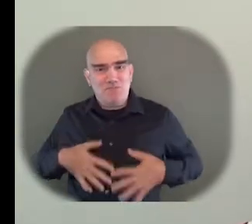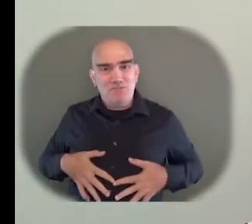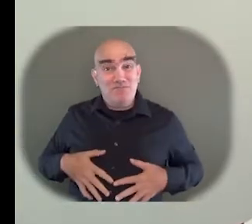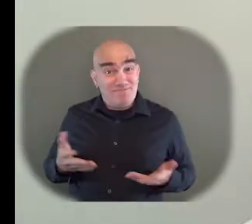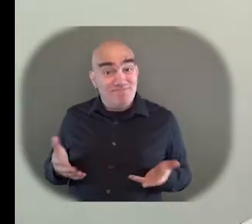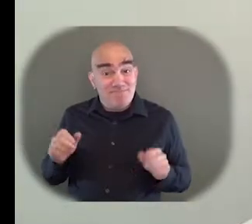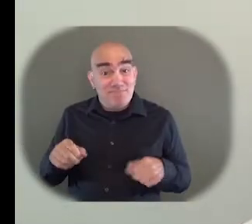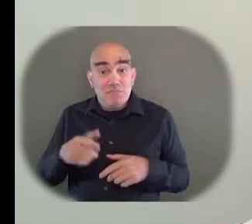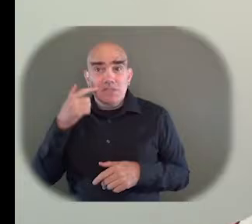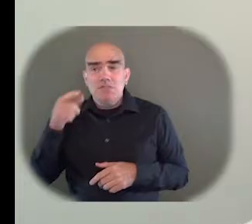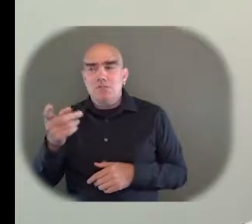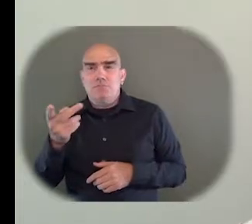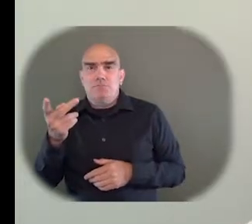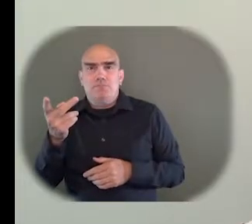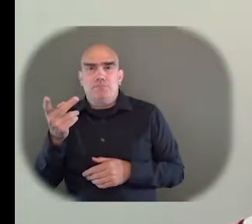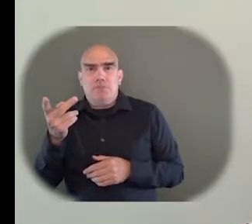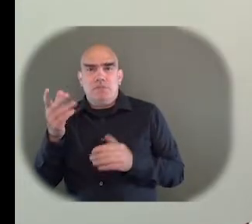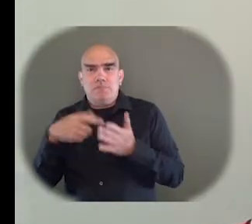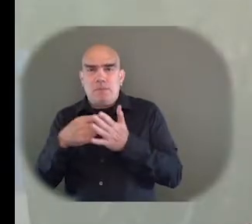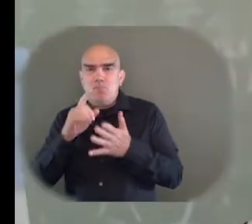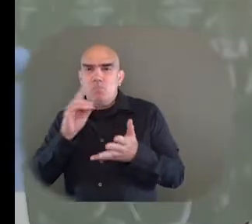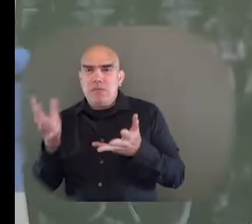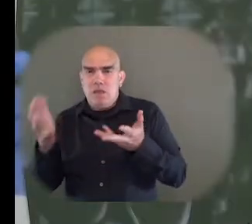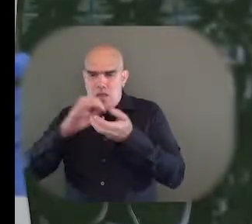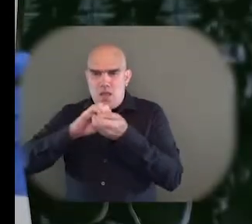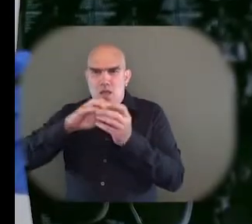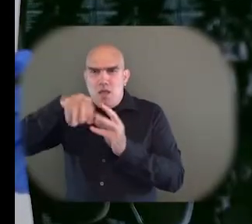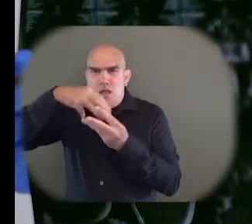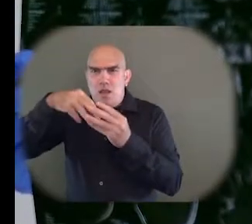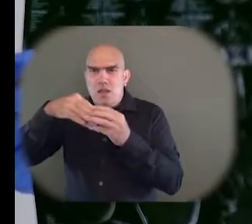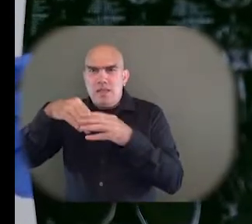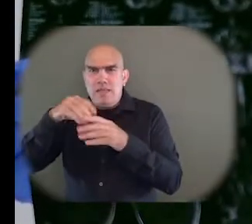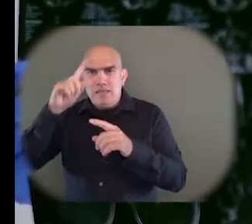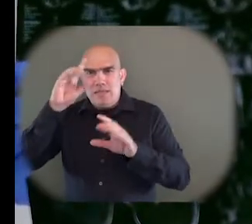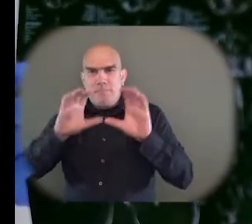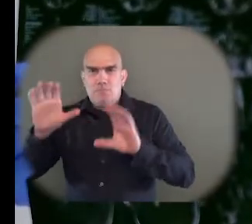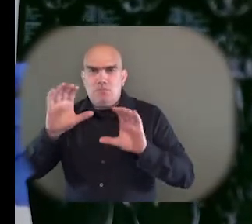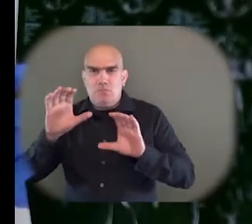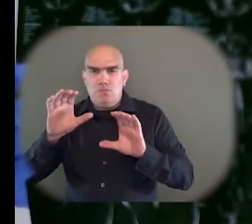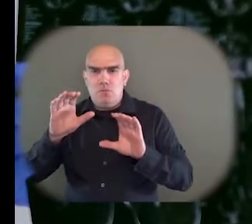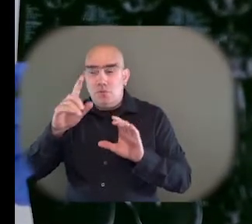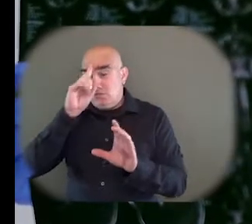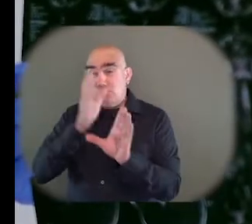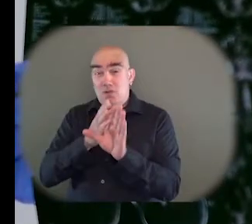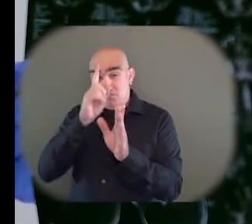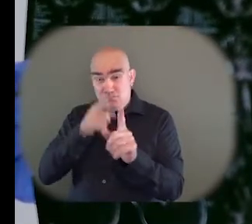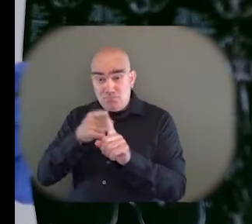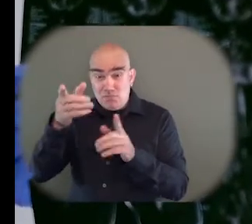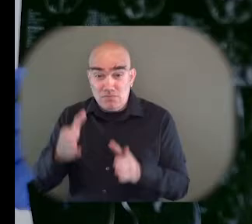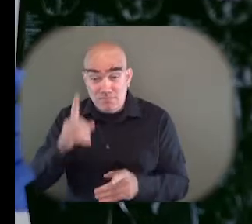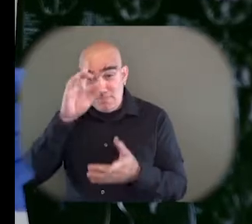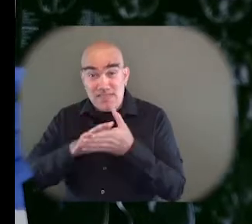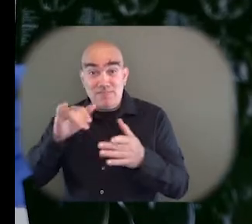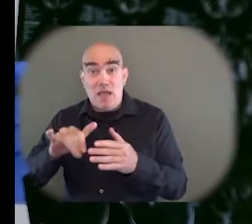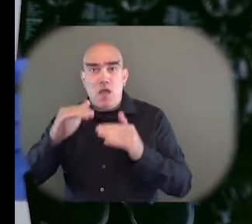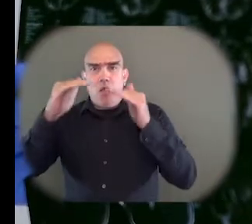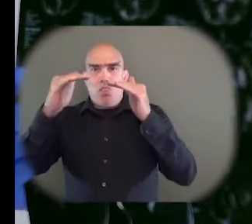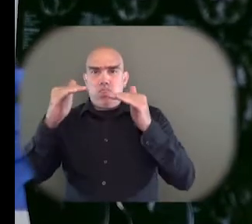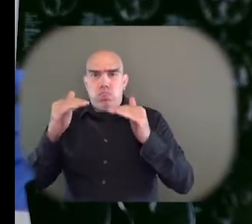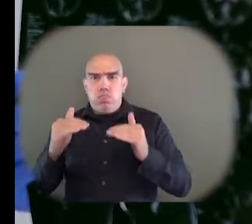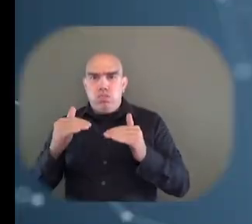are sometimes wrapped up in each other chemically. Psychology specialists believe that lower levels in a specific neurotransmitter